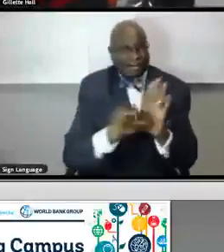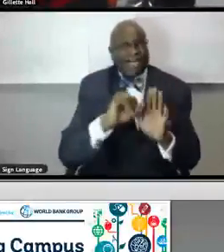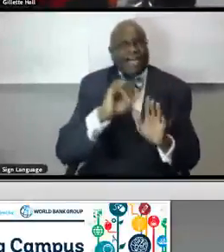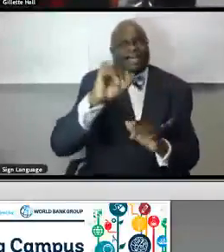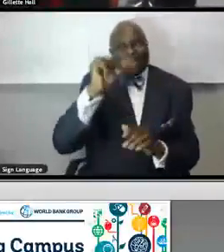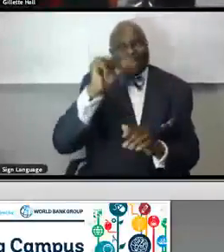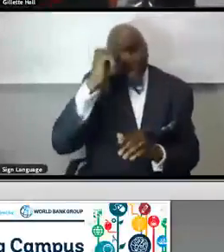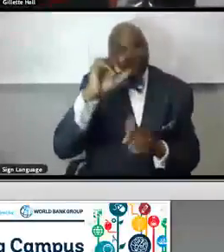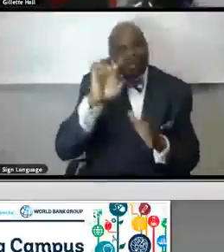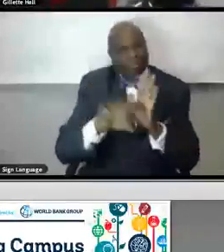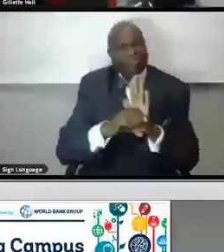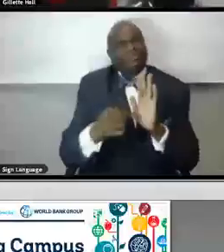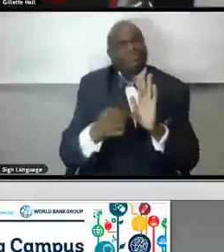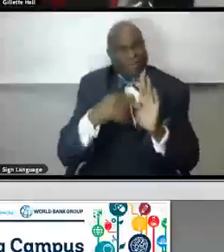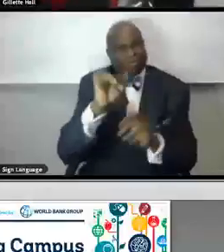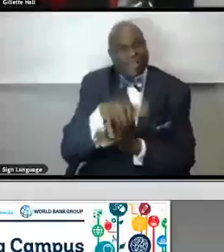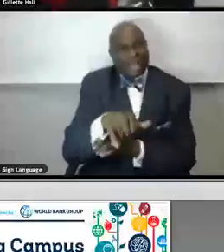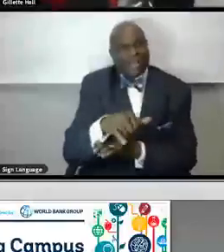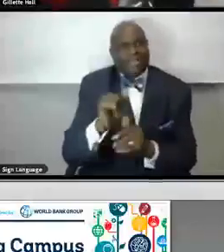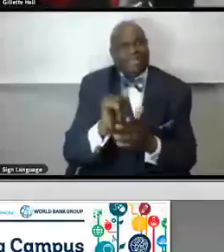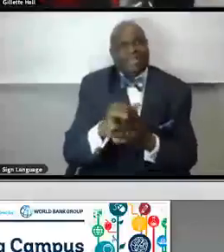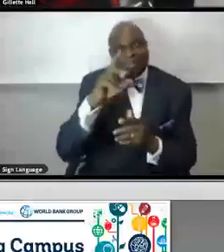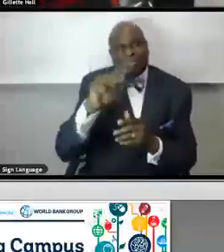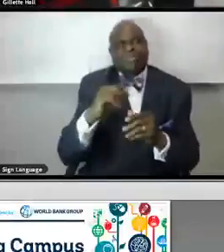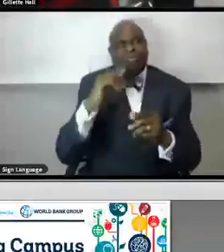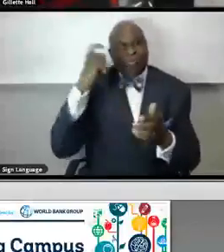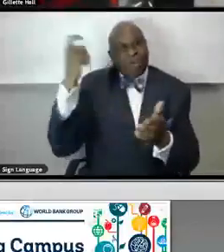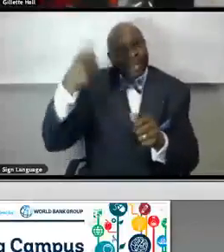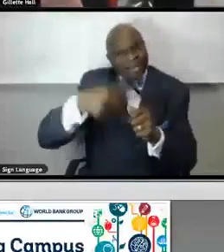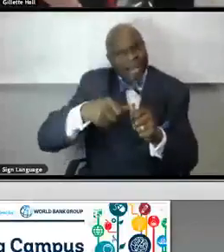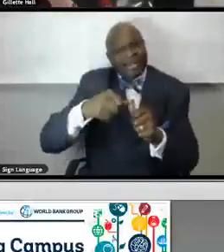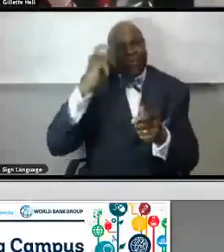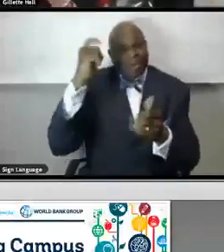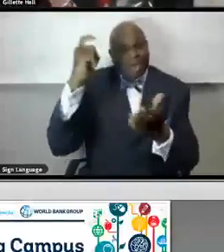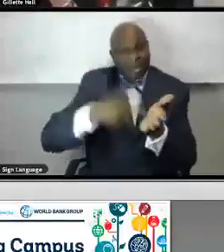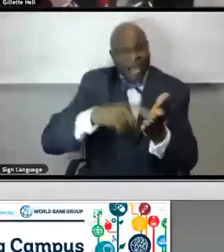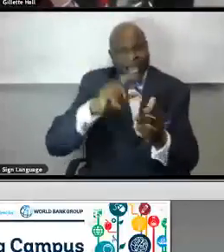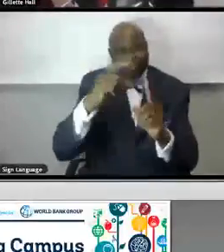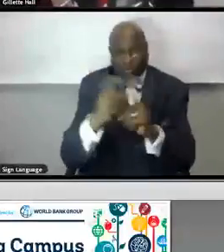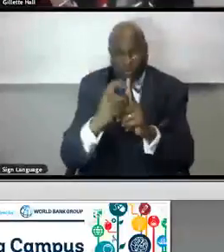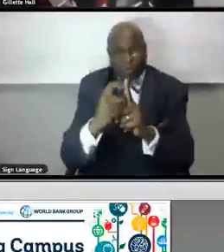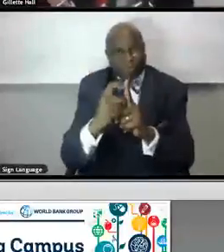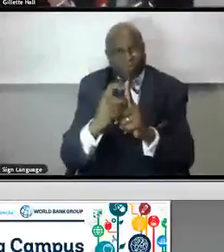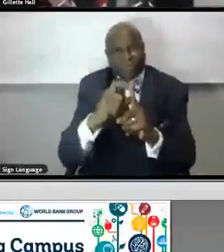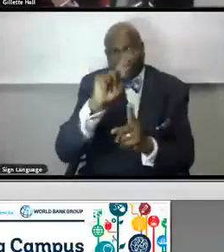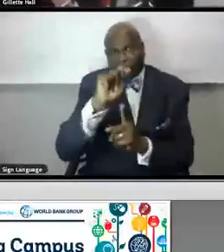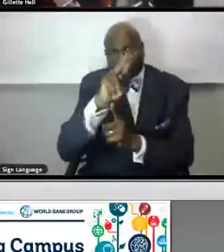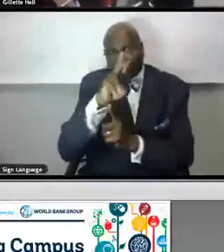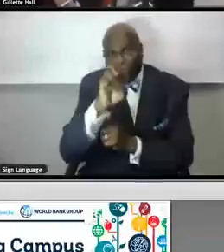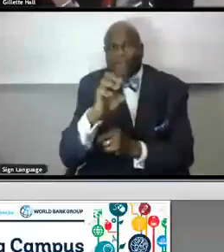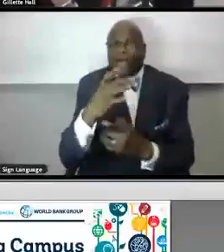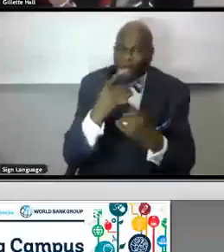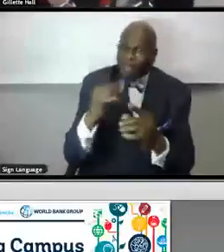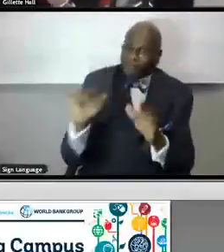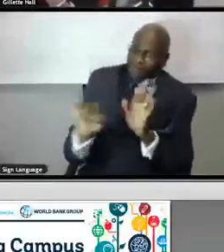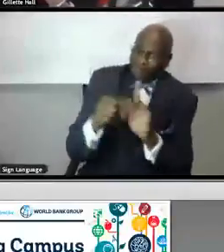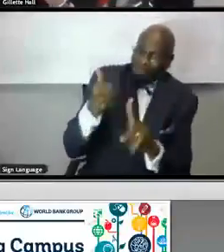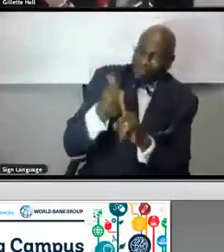Constitution. So it is a constitutionally recognized term, and indigenous people like to call